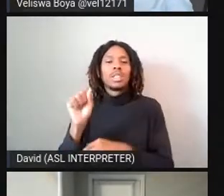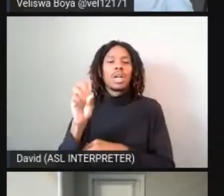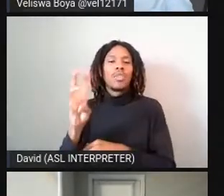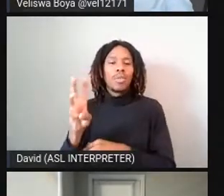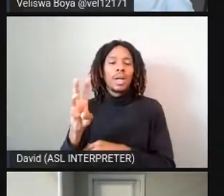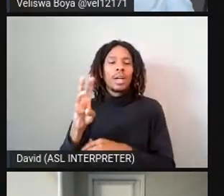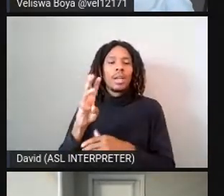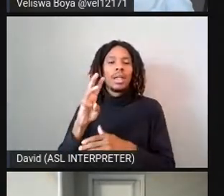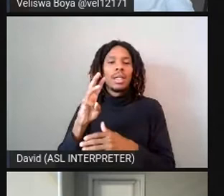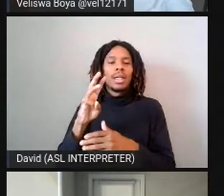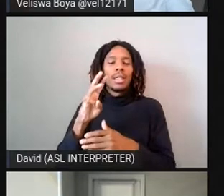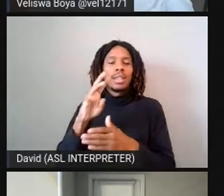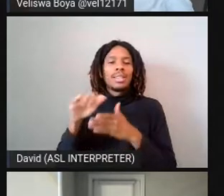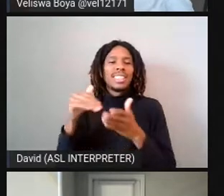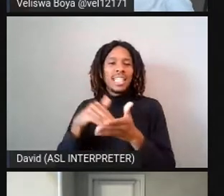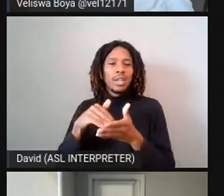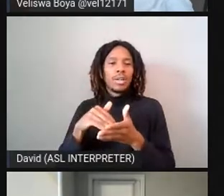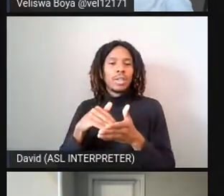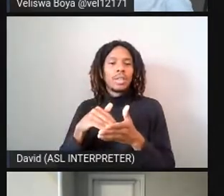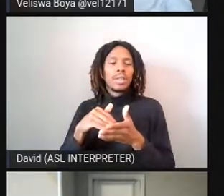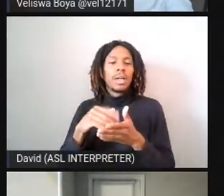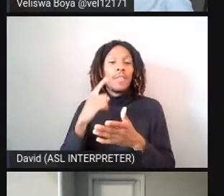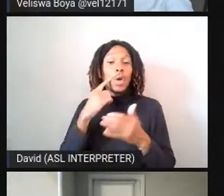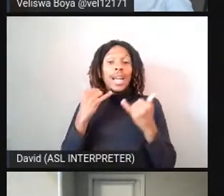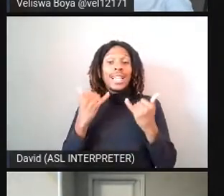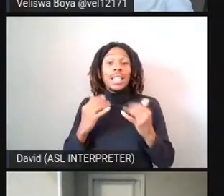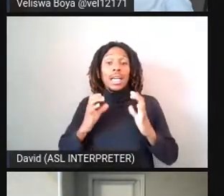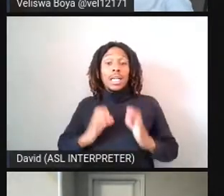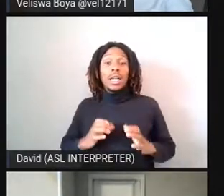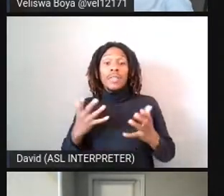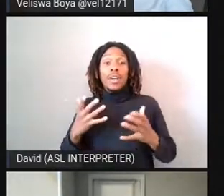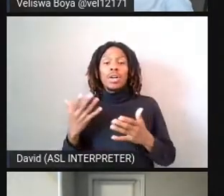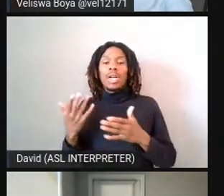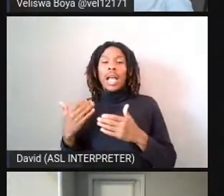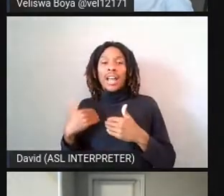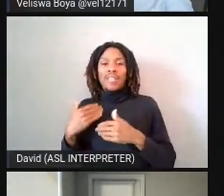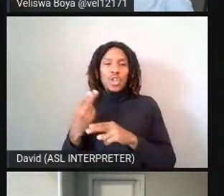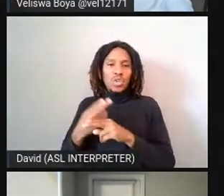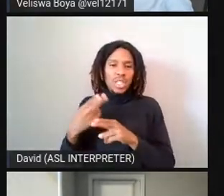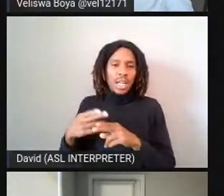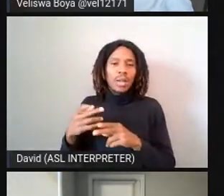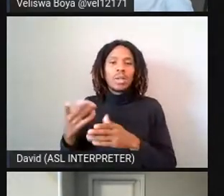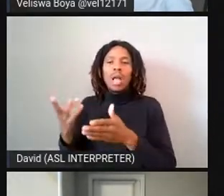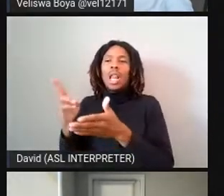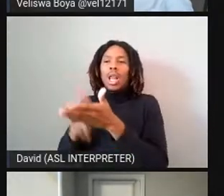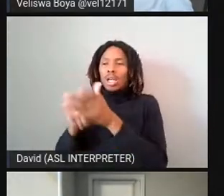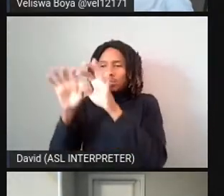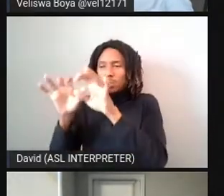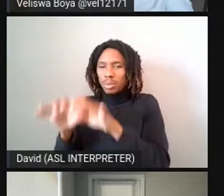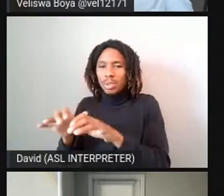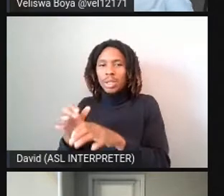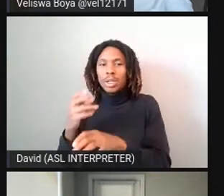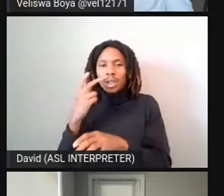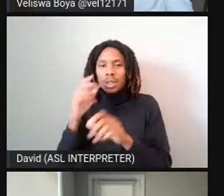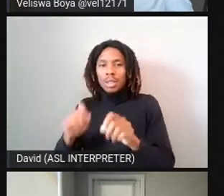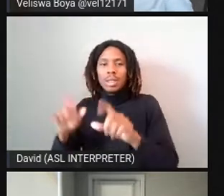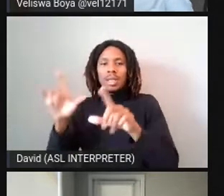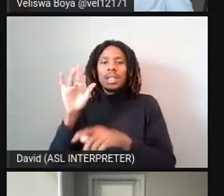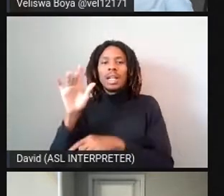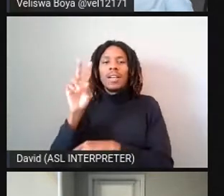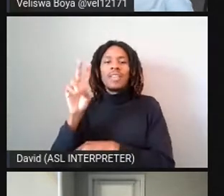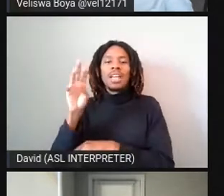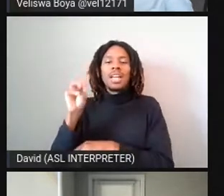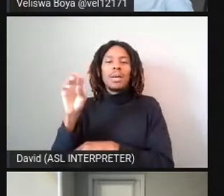data center, right? For existing customers, if they log in, this is where it brings them. They can click VMware Cloud